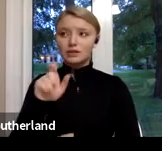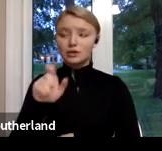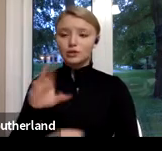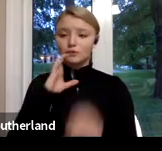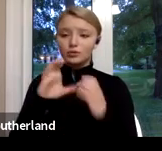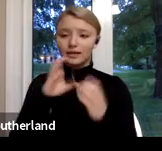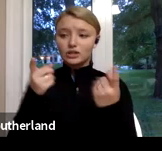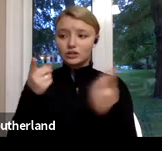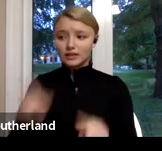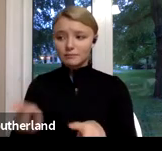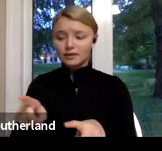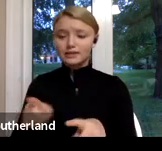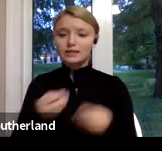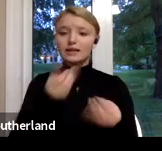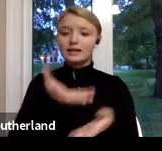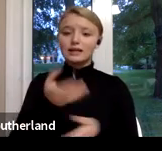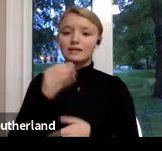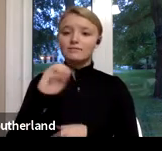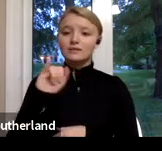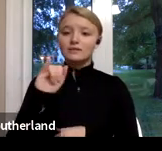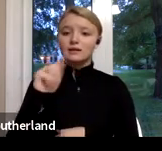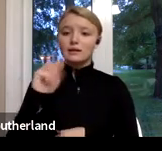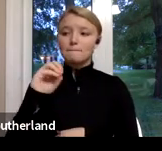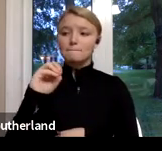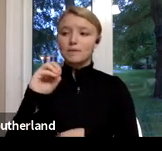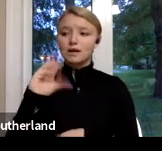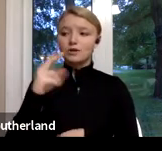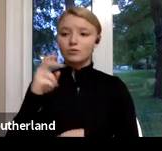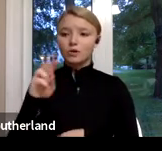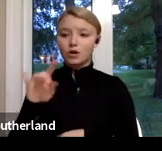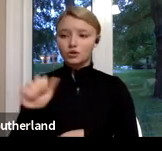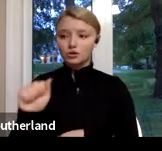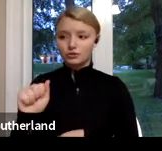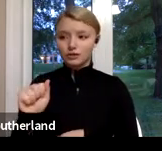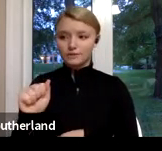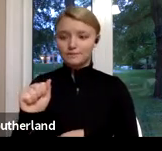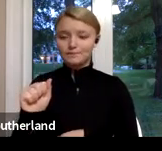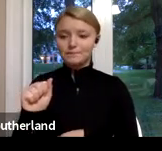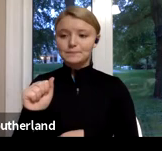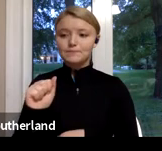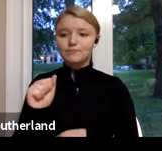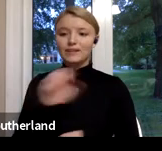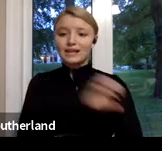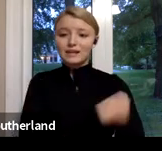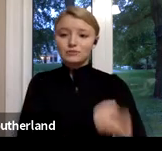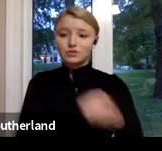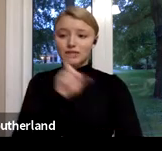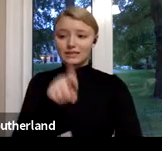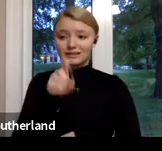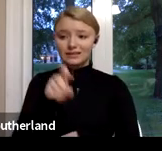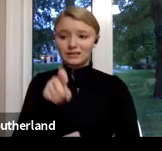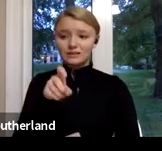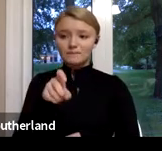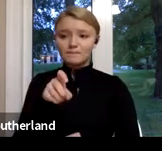mitochondria, those are the power, little power cells, power plants in your cells, gives the mitochondria the energy that they need.